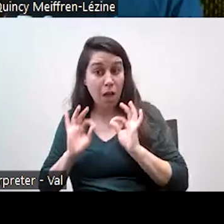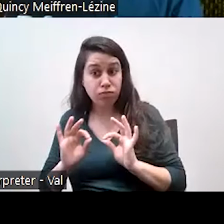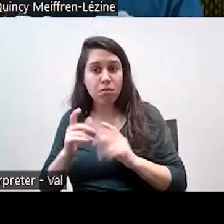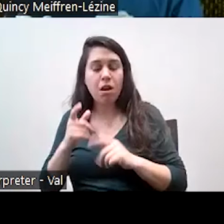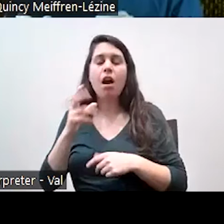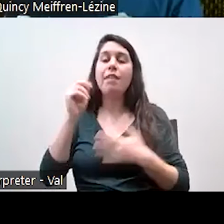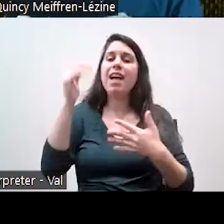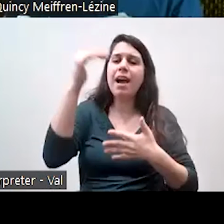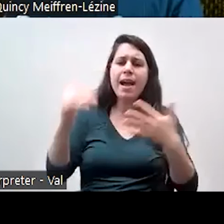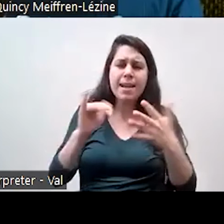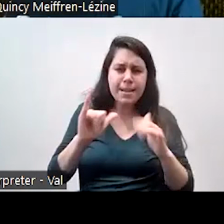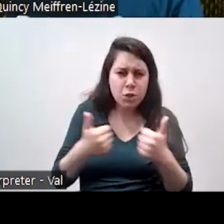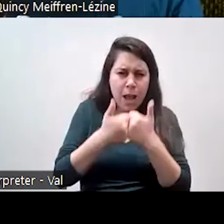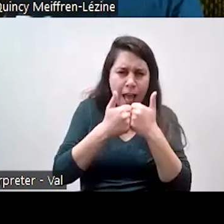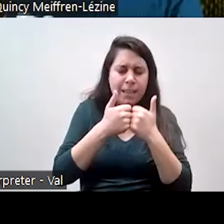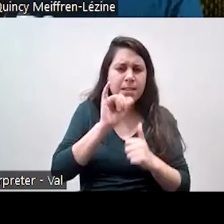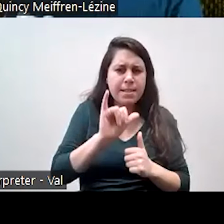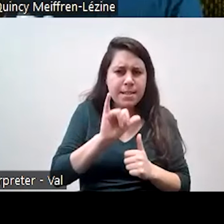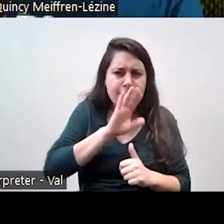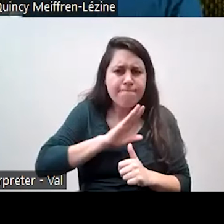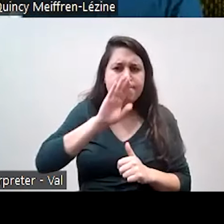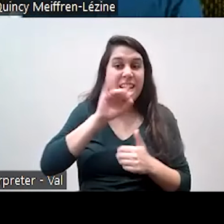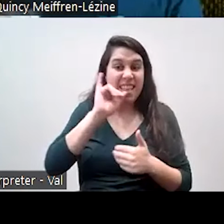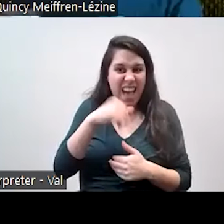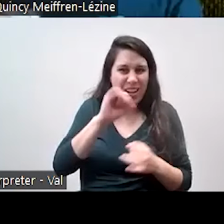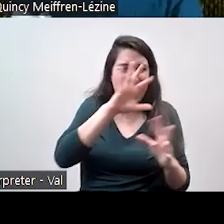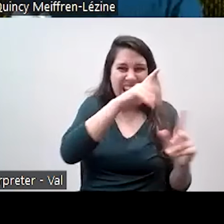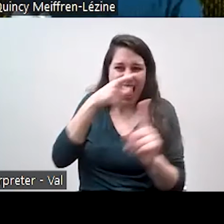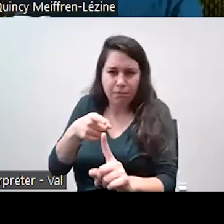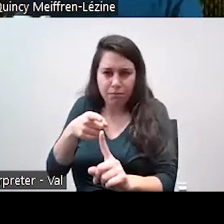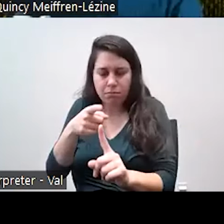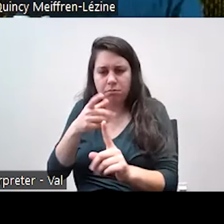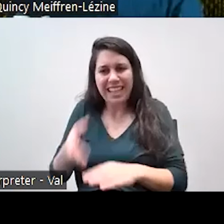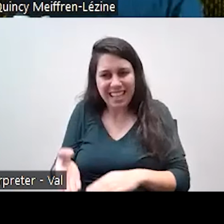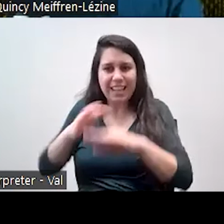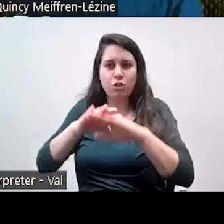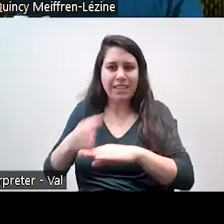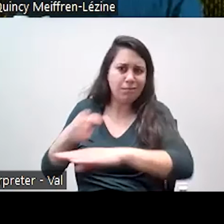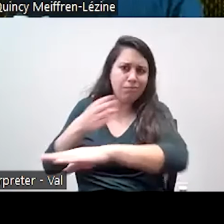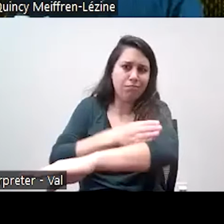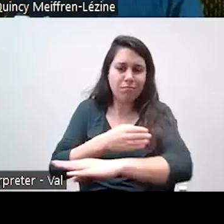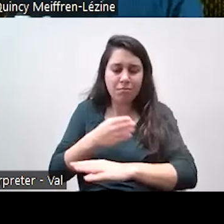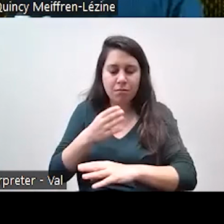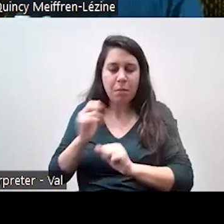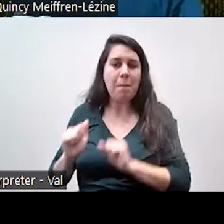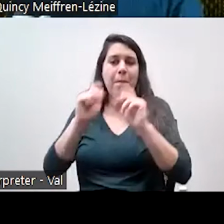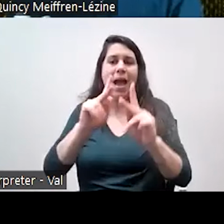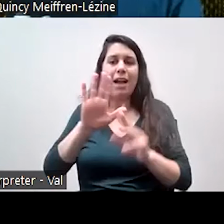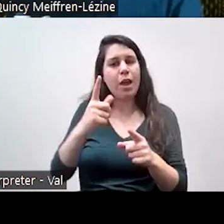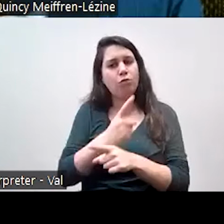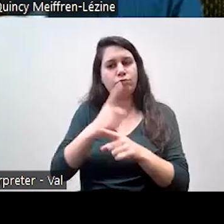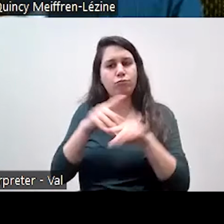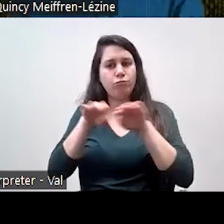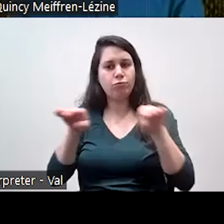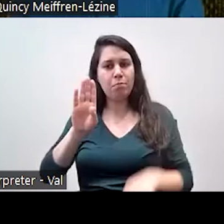challenges, you'll be able to specifically work on increasing those back up to their status quo